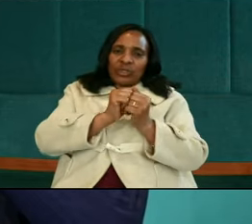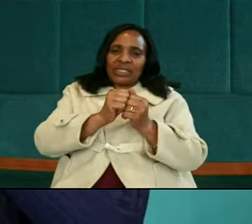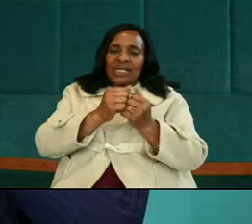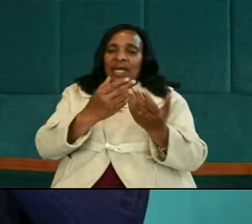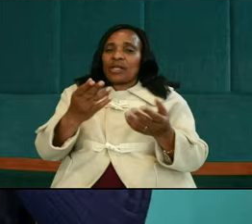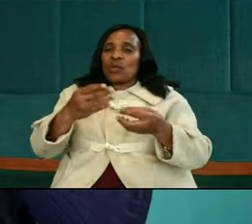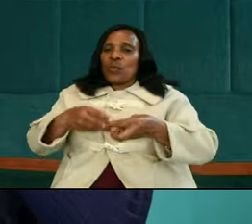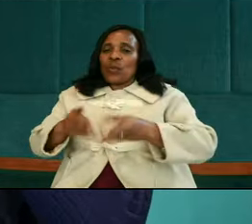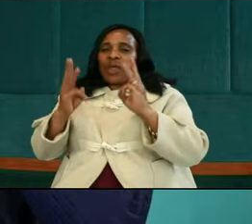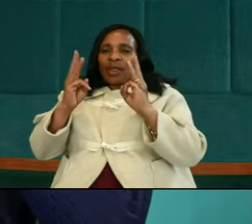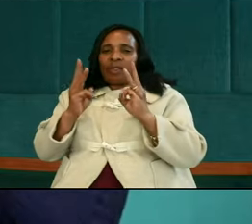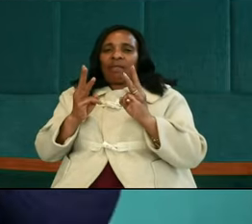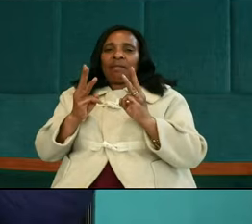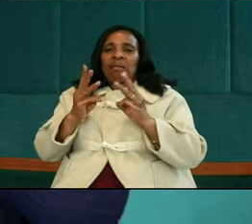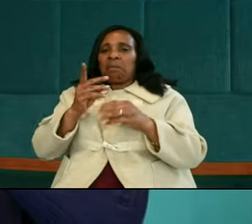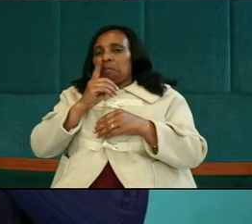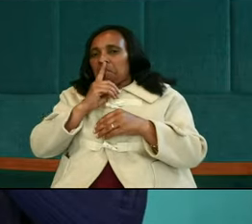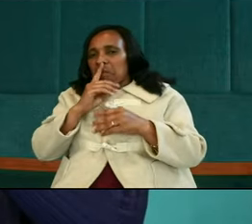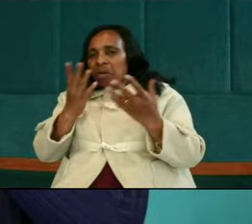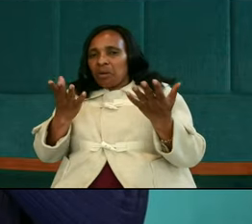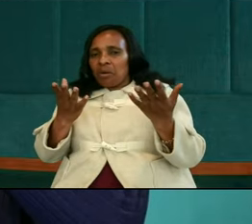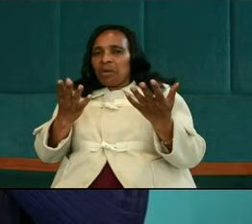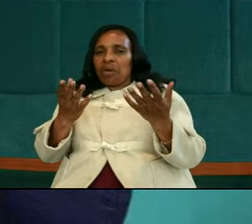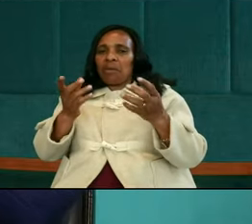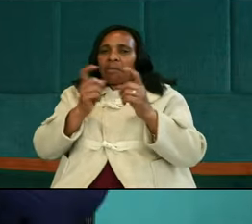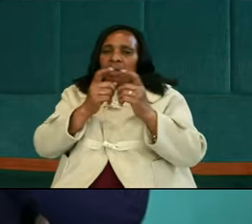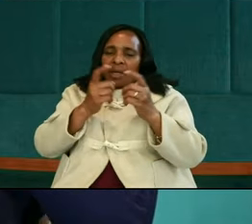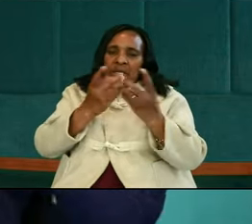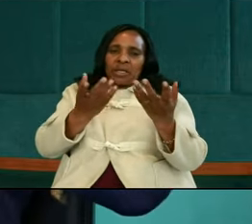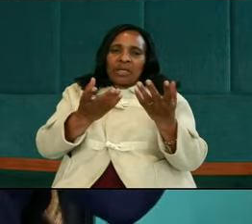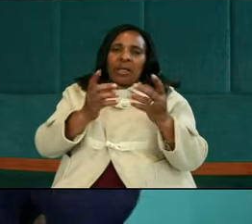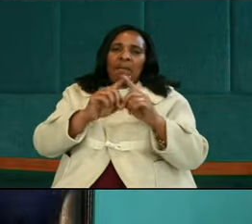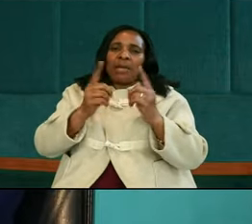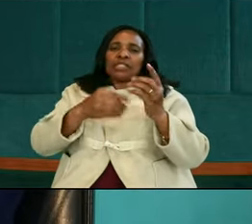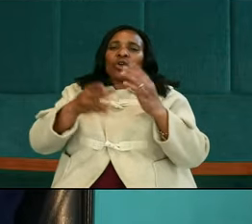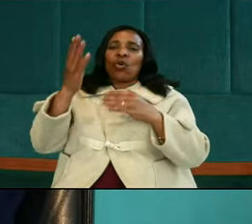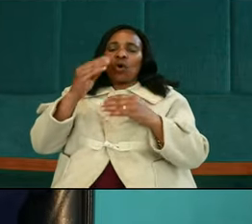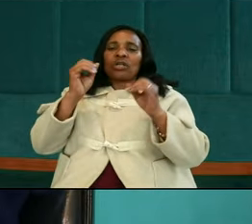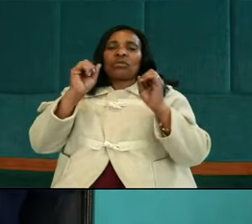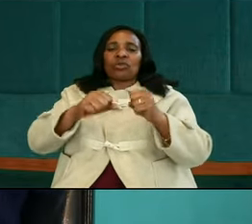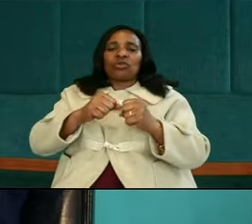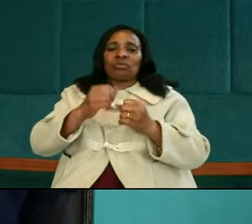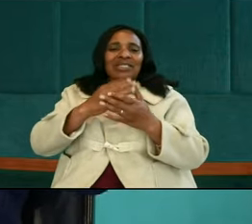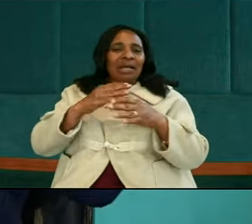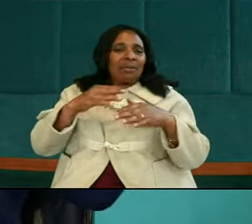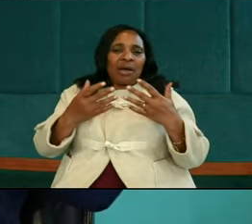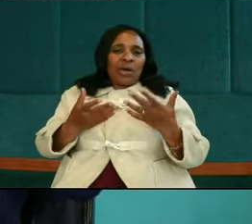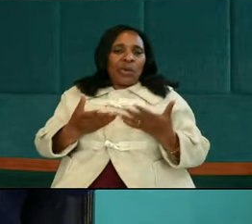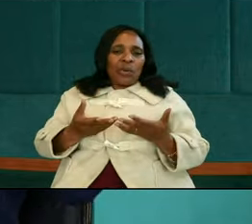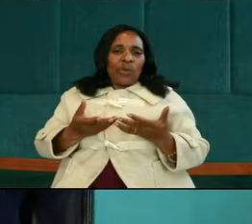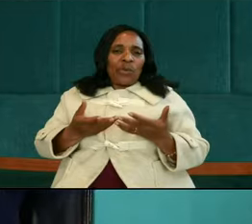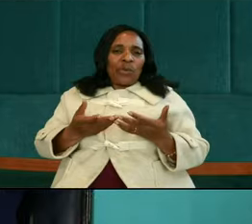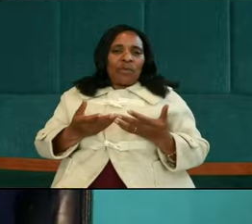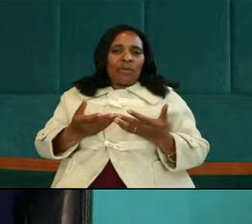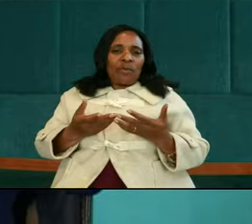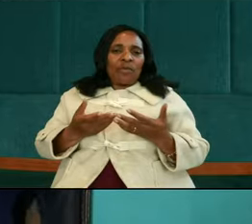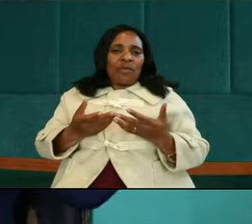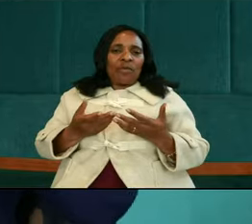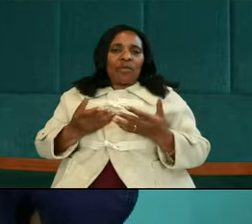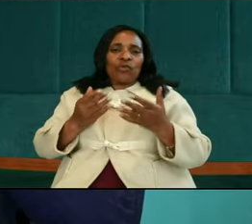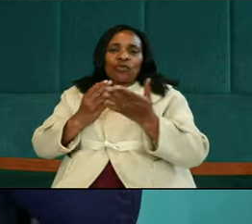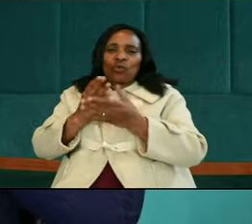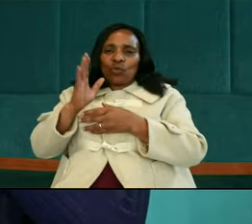trying to numb or medicate the pain, I think God, as in somehow, like by